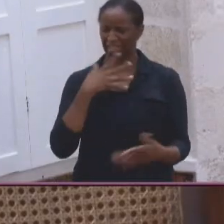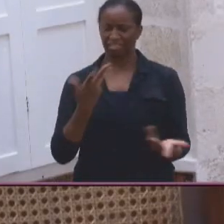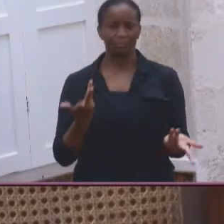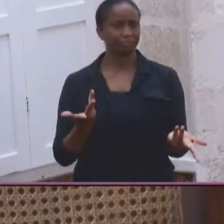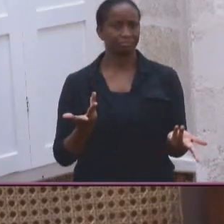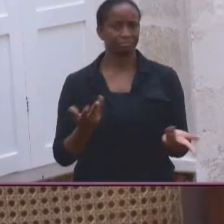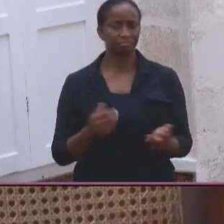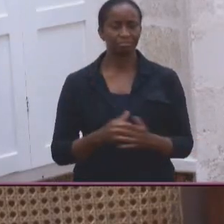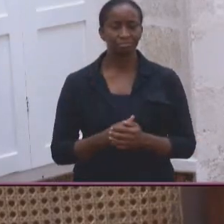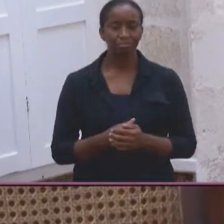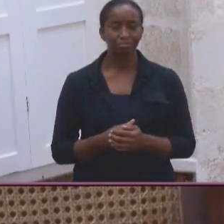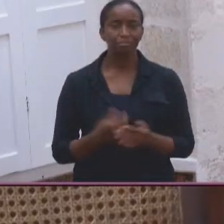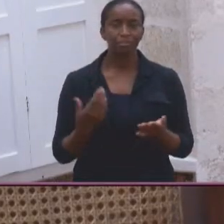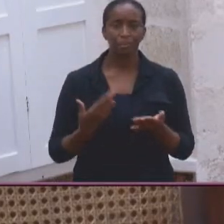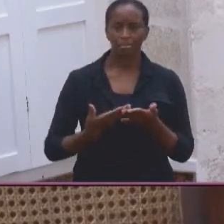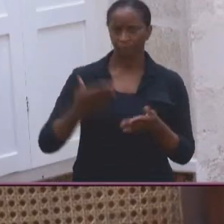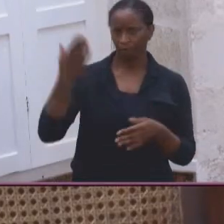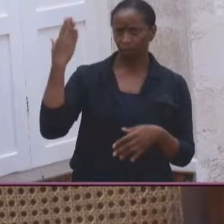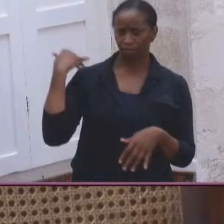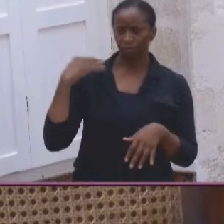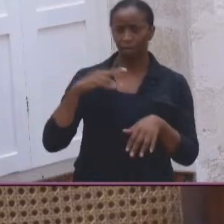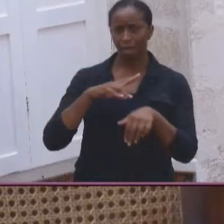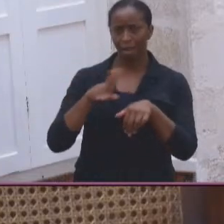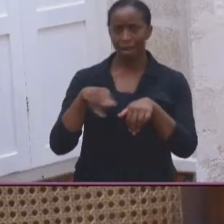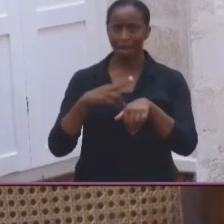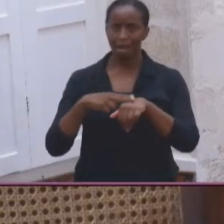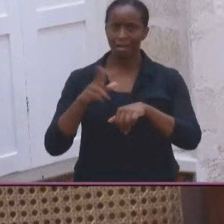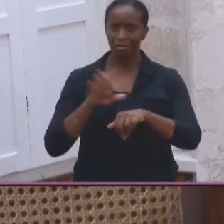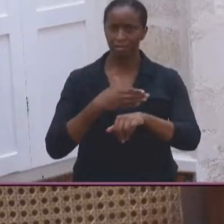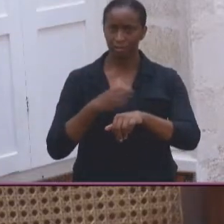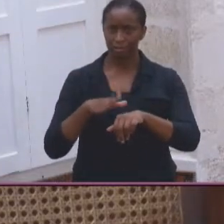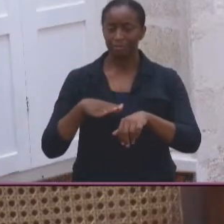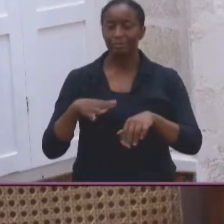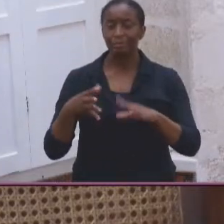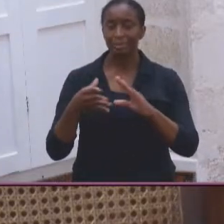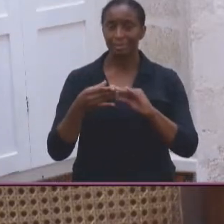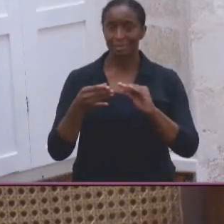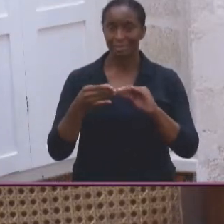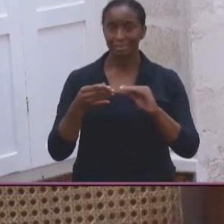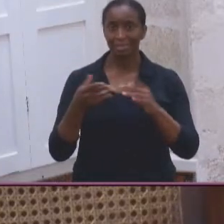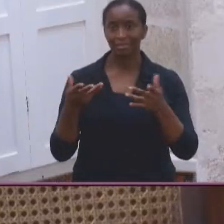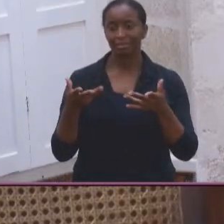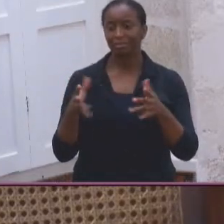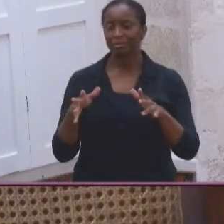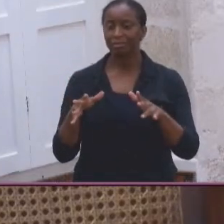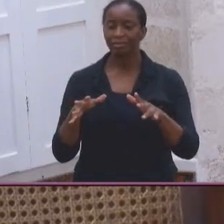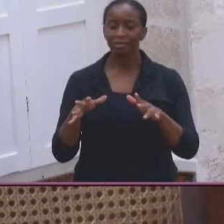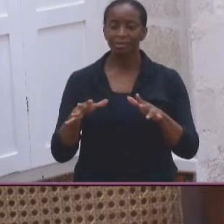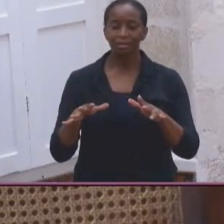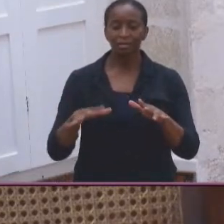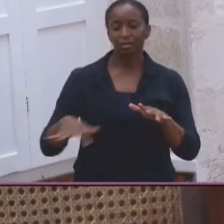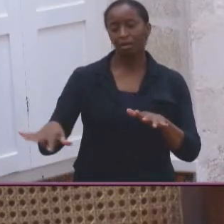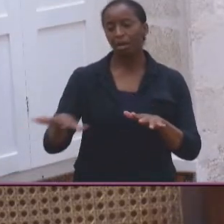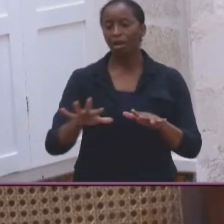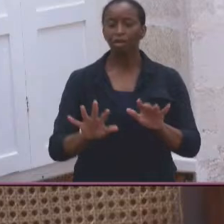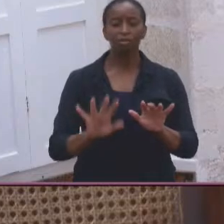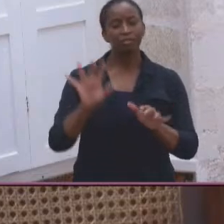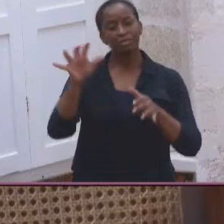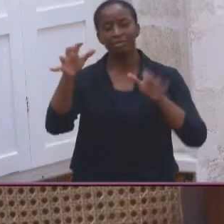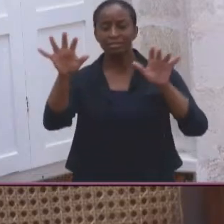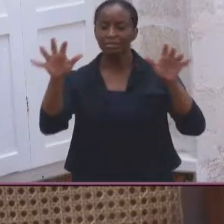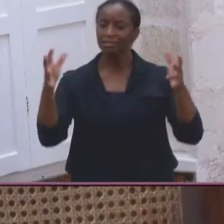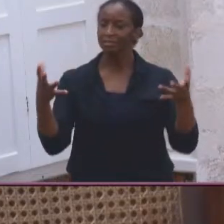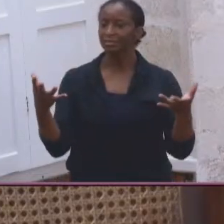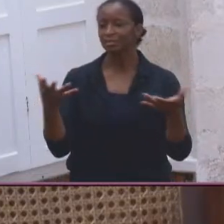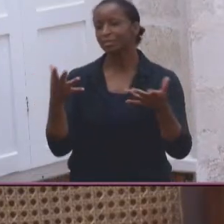was penned, and it read, "These fields and hills beyond recall are now our very own." I am